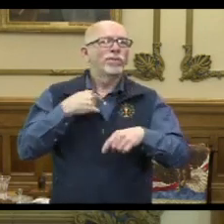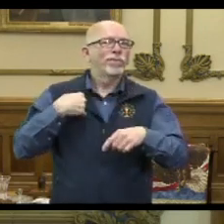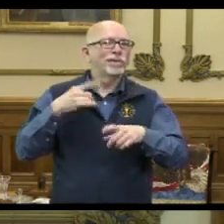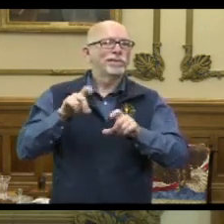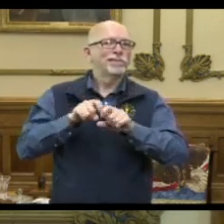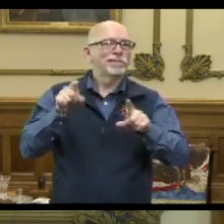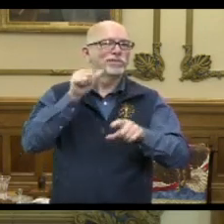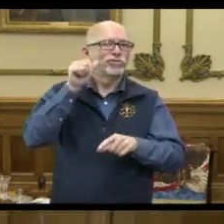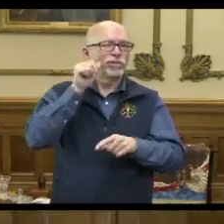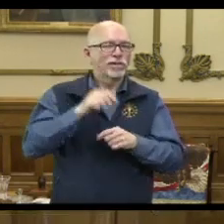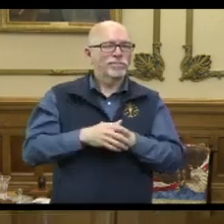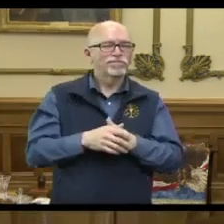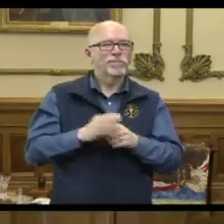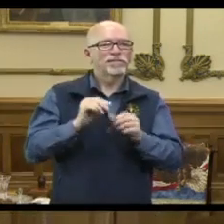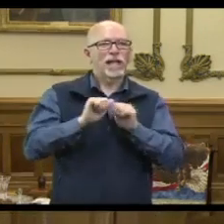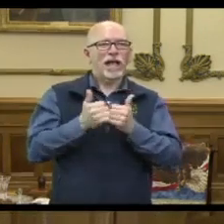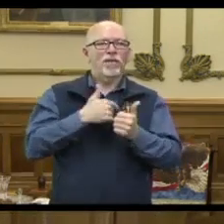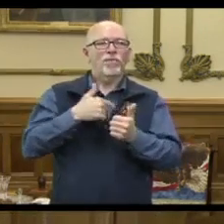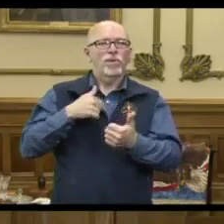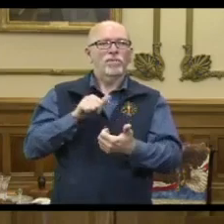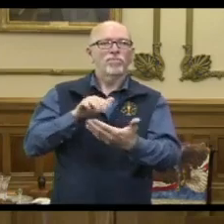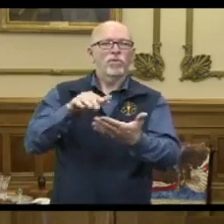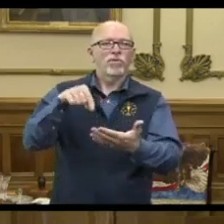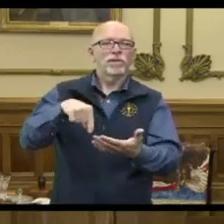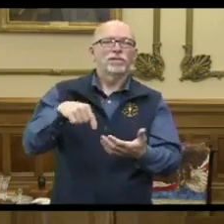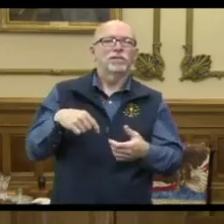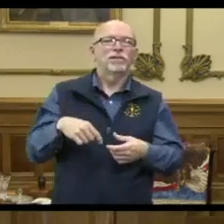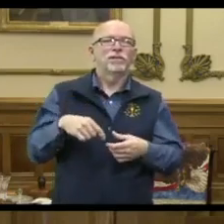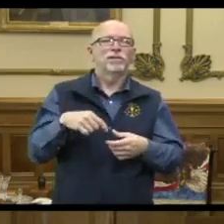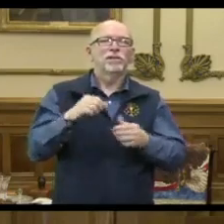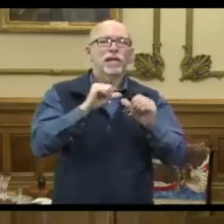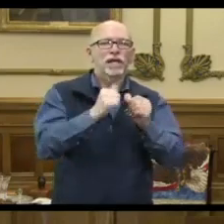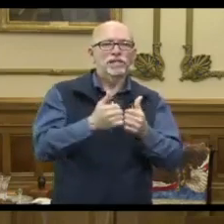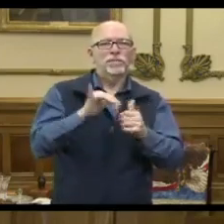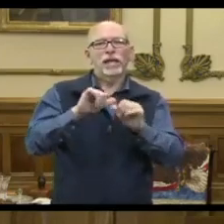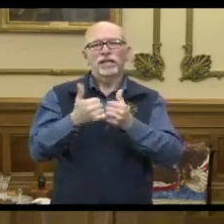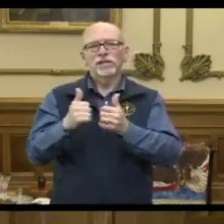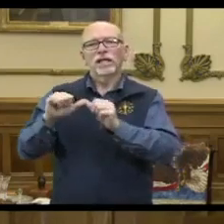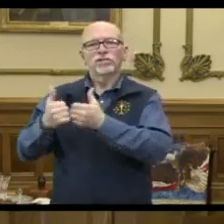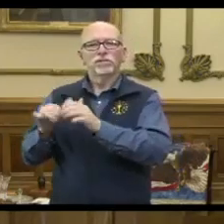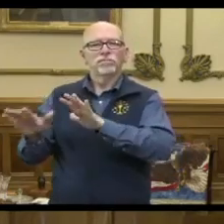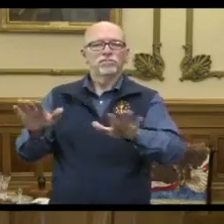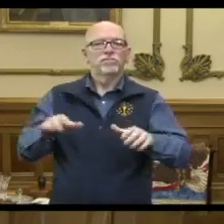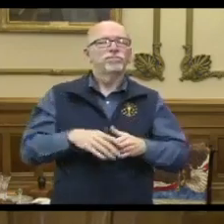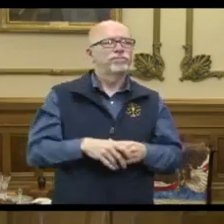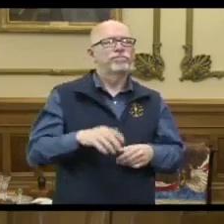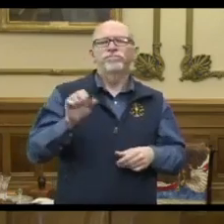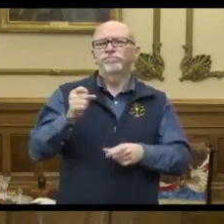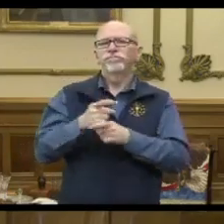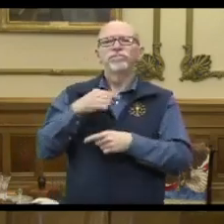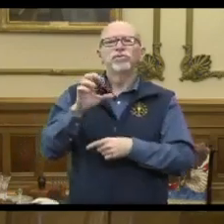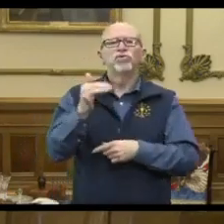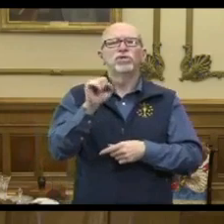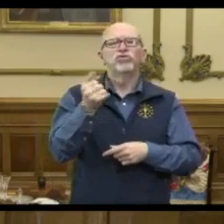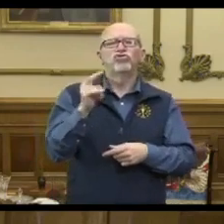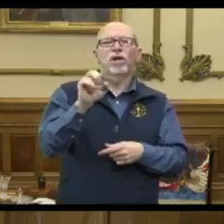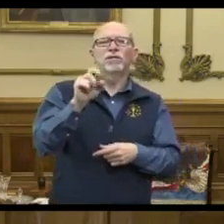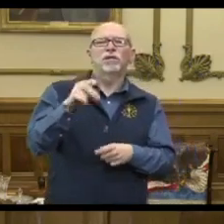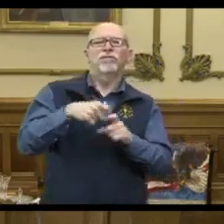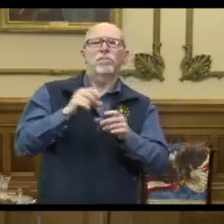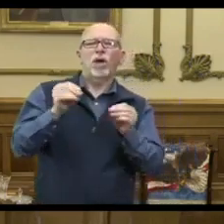extended yesterday, Sure. but how we're approaching this agency by agency by agency. Absolutely. Chris Johnston with the Office